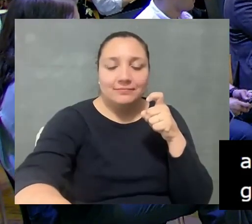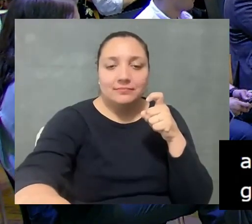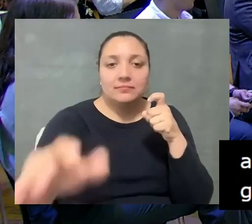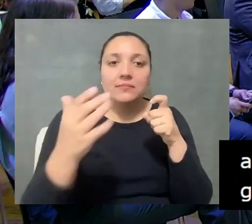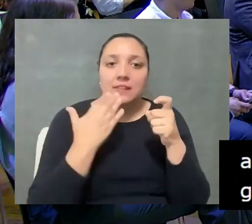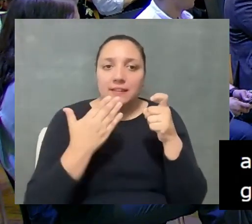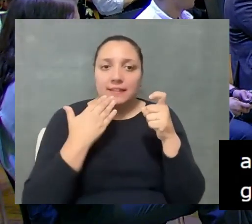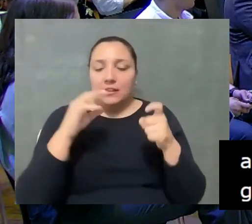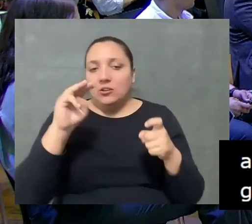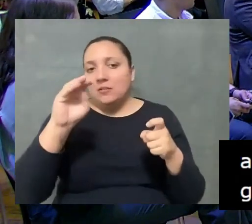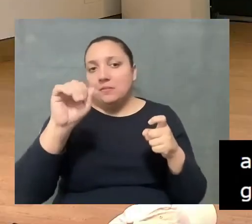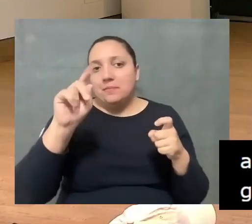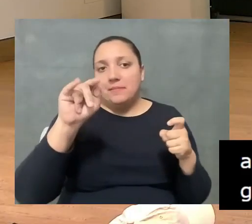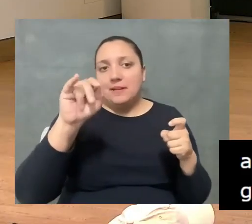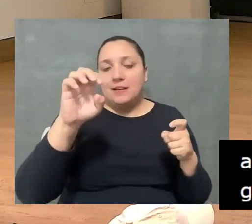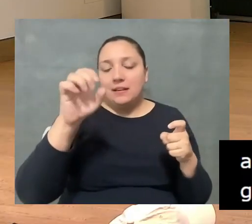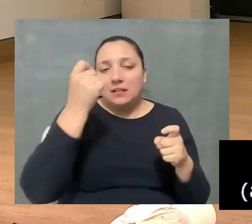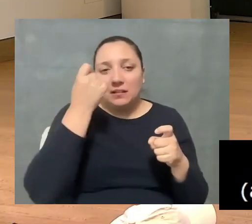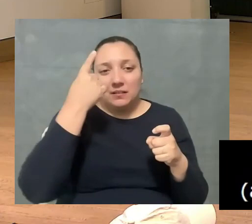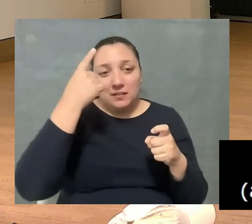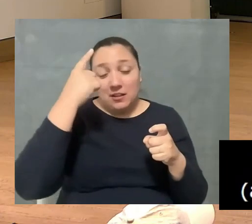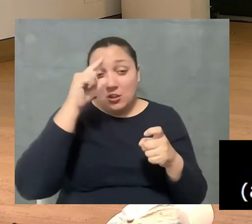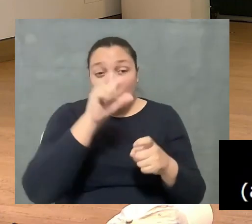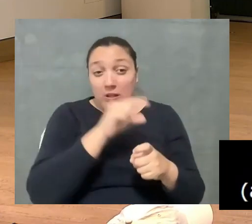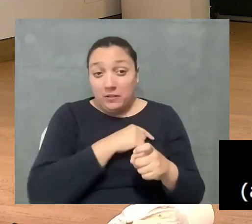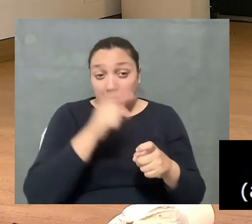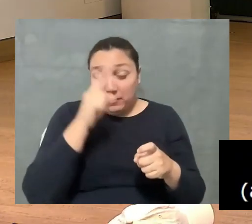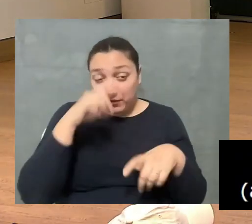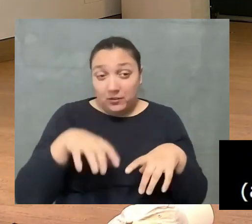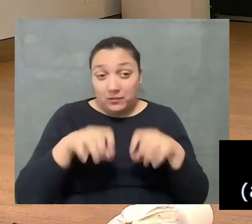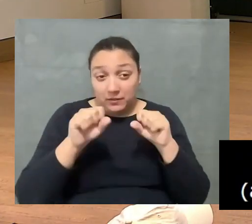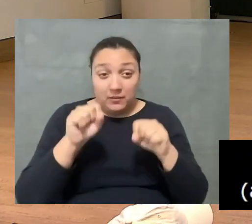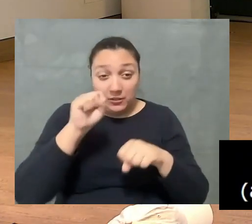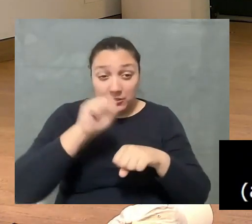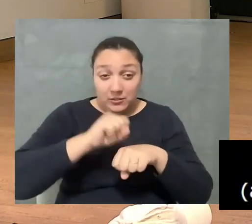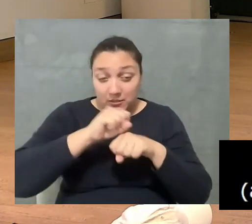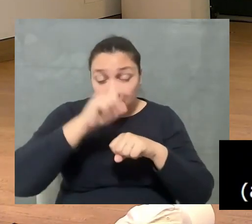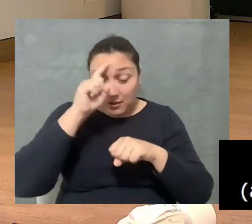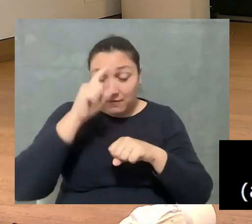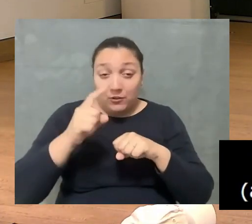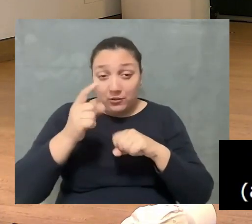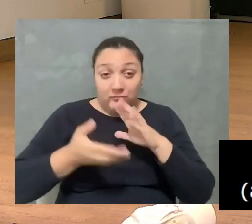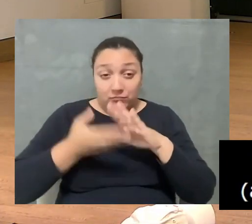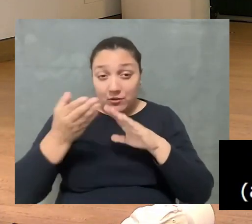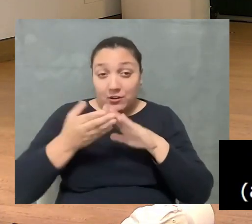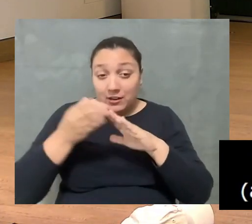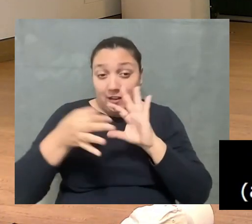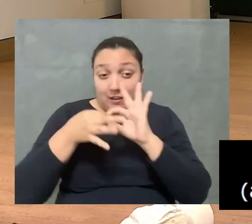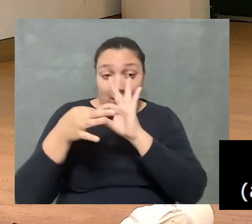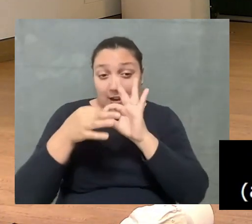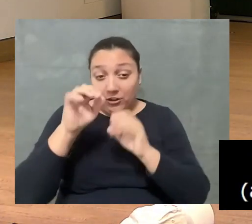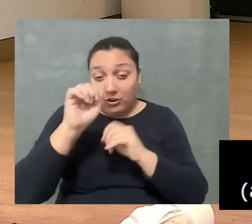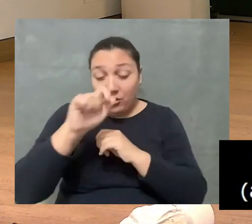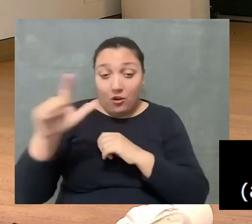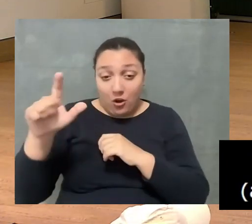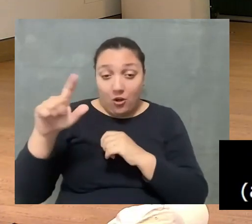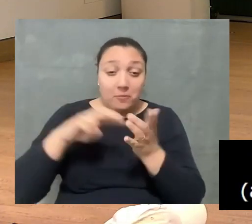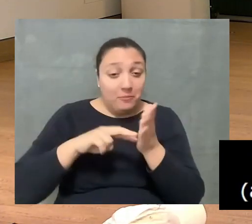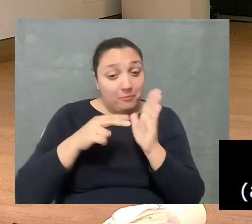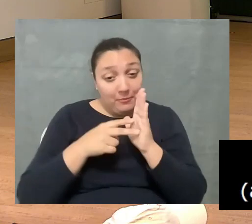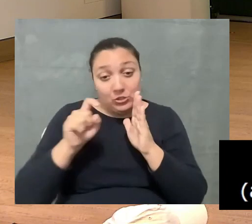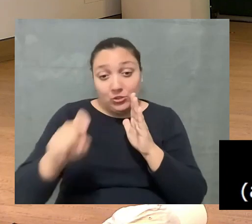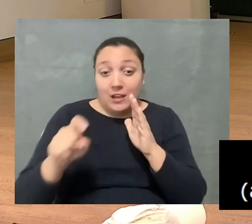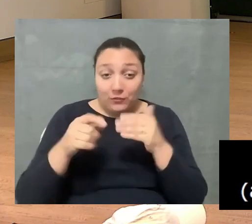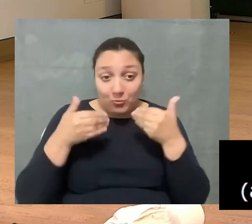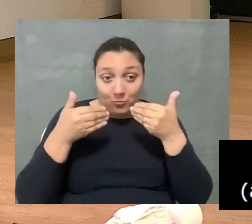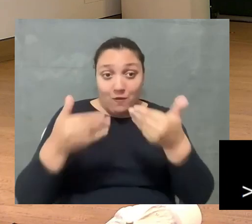that's the qualification for having the job of running the ConnectALL program is being willing to you know, move ISPs along, but